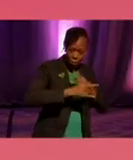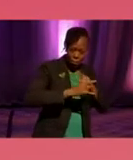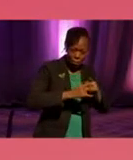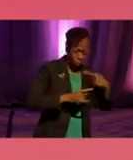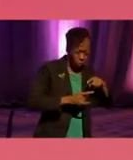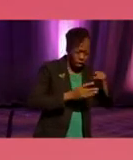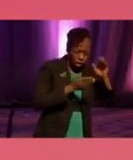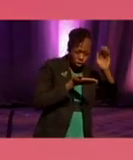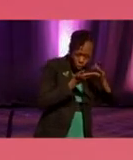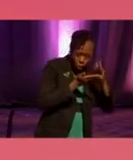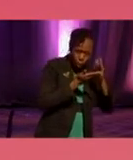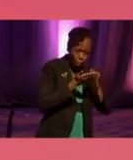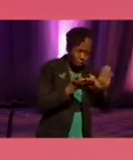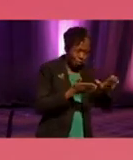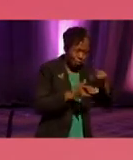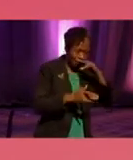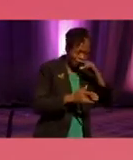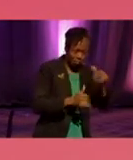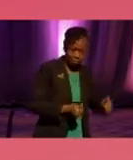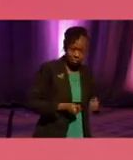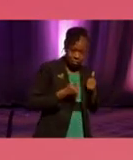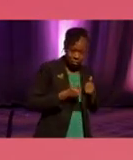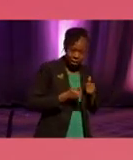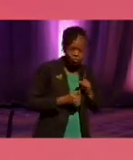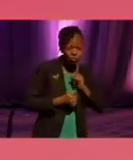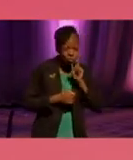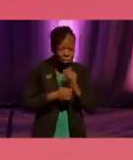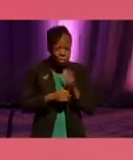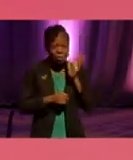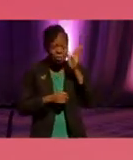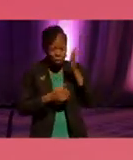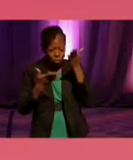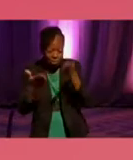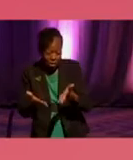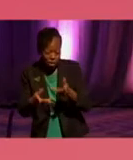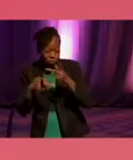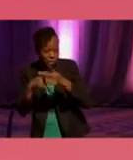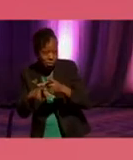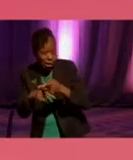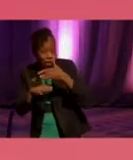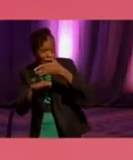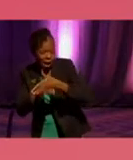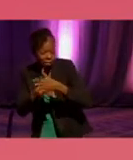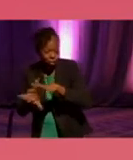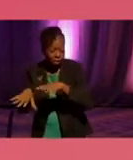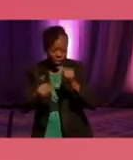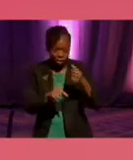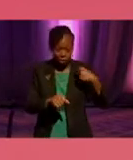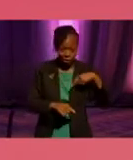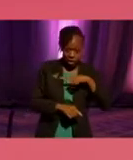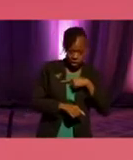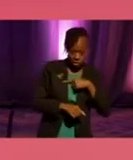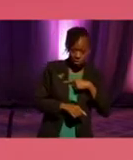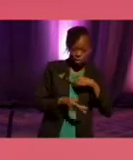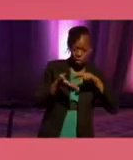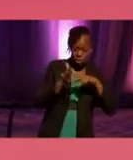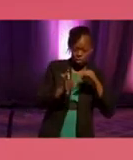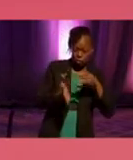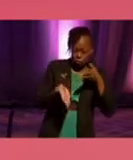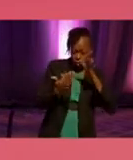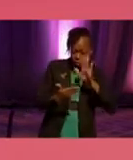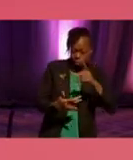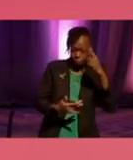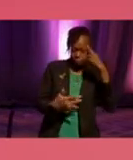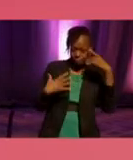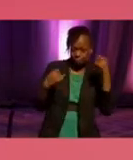The parent is really who is going to be there to take care of that infant once they're discharged. So addressing their mental health early and